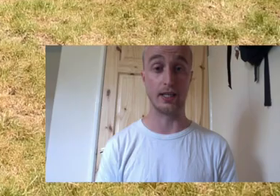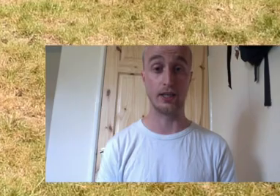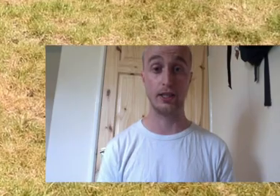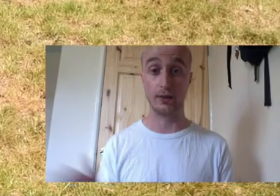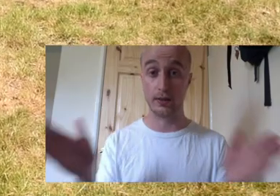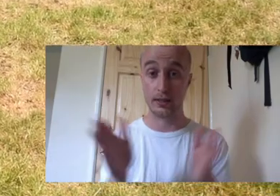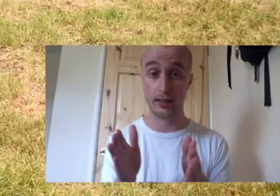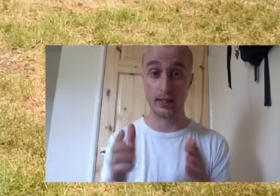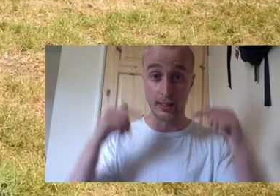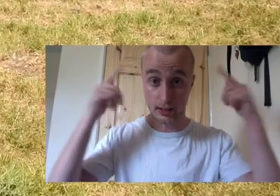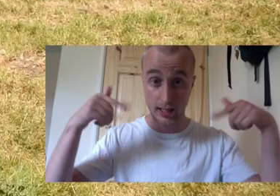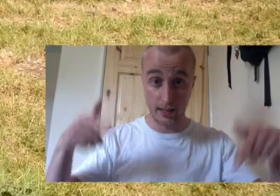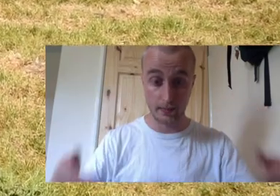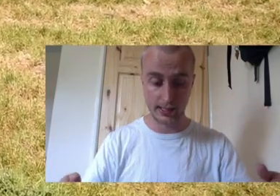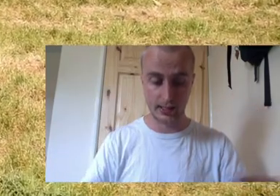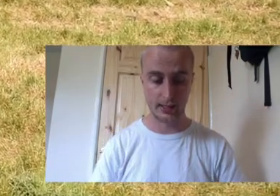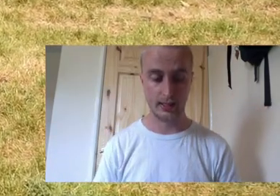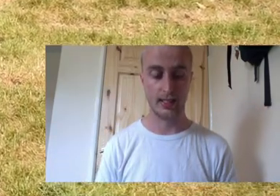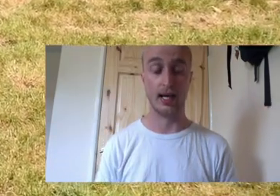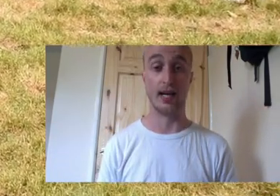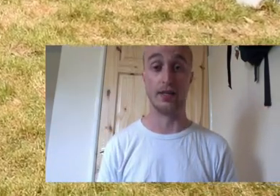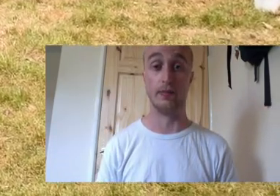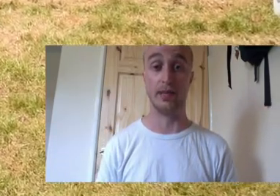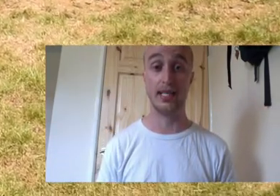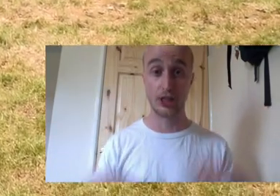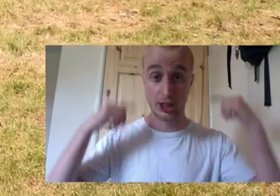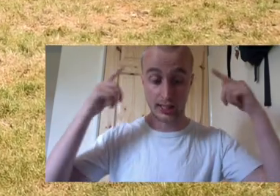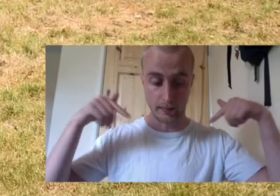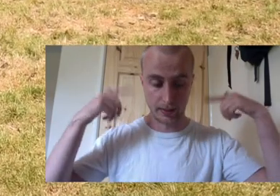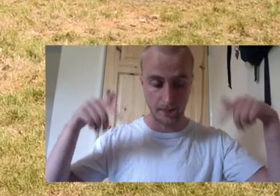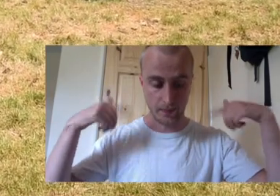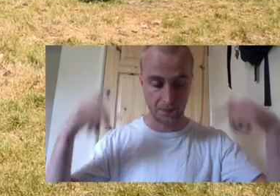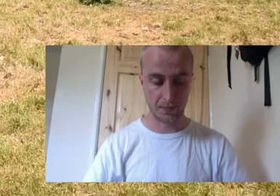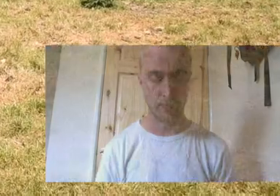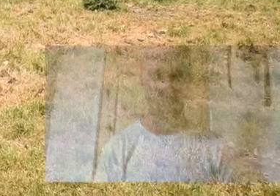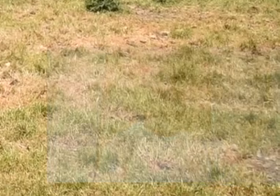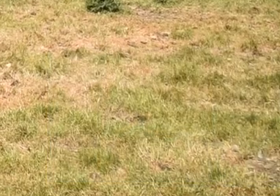Look at the cute little lambs and the big sheep.